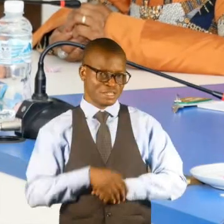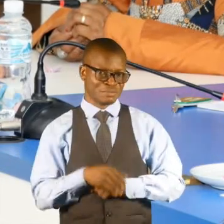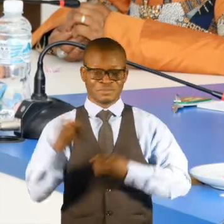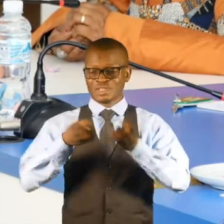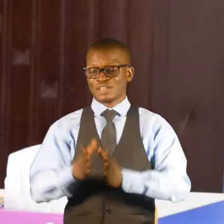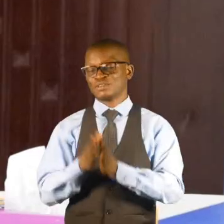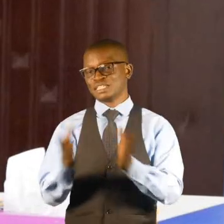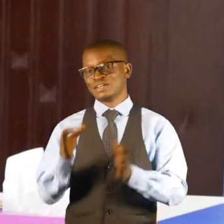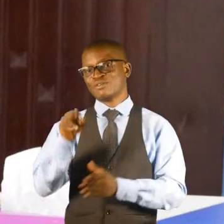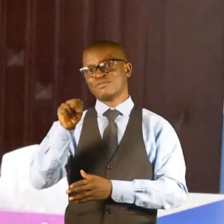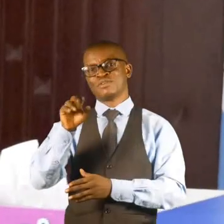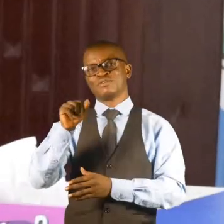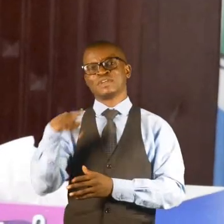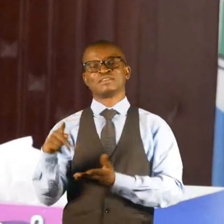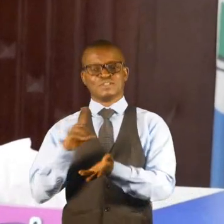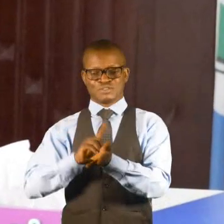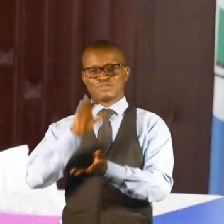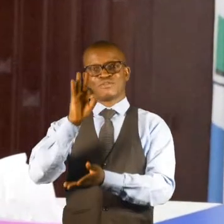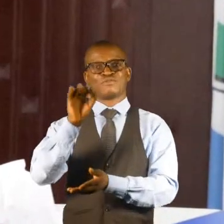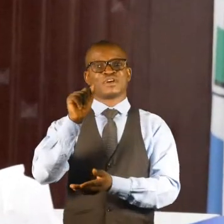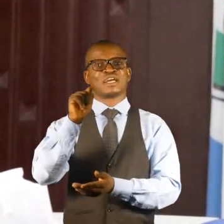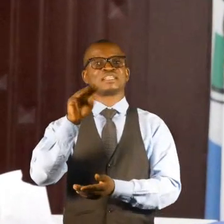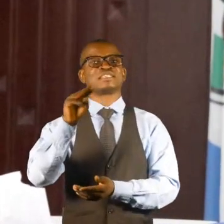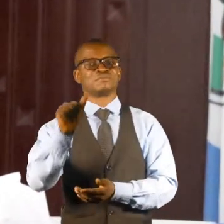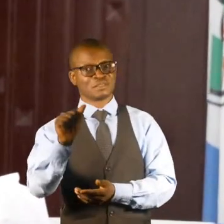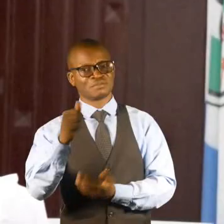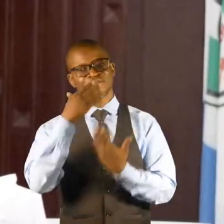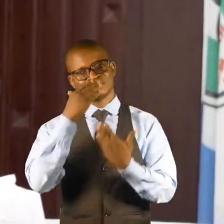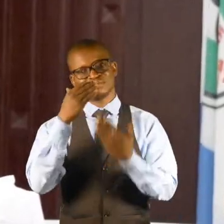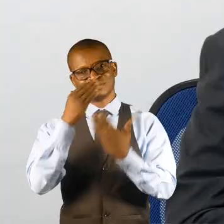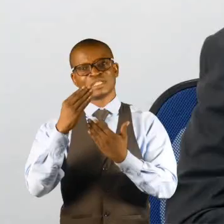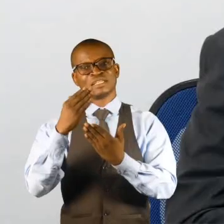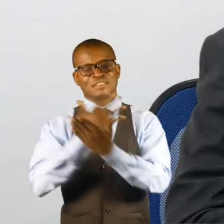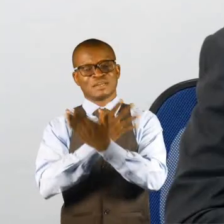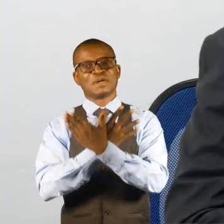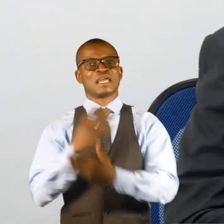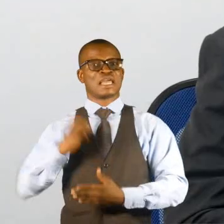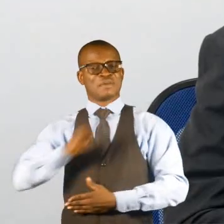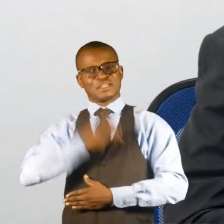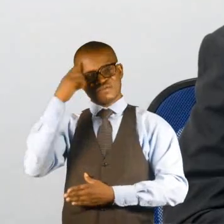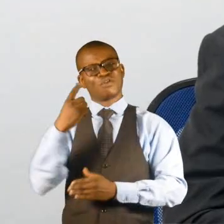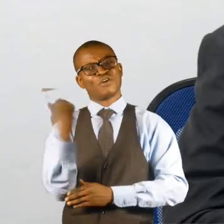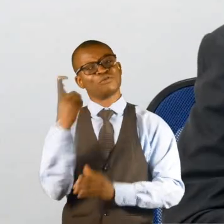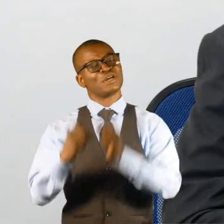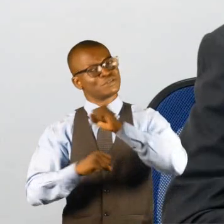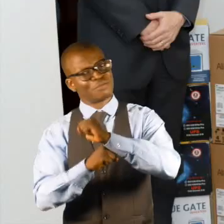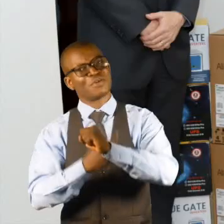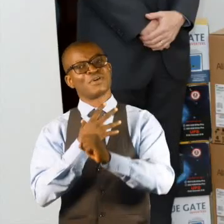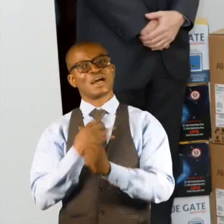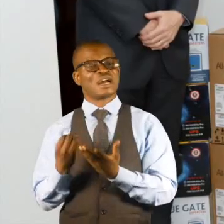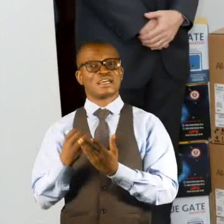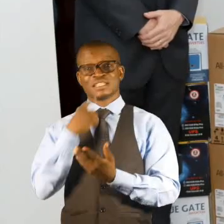in Nigeria. The Director General of NAPTIP, Dr. Fatima Waziri Azi, thanked the German embassy for its